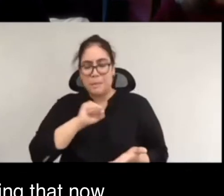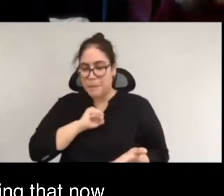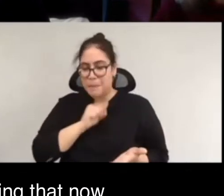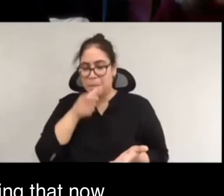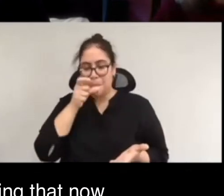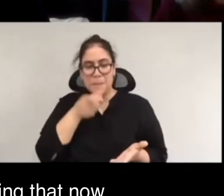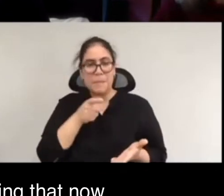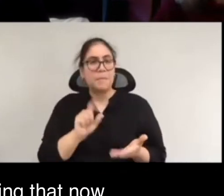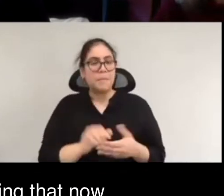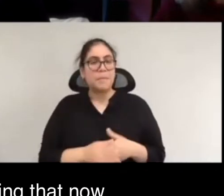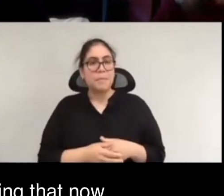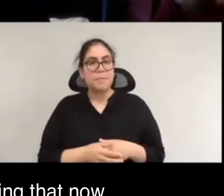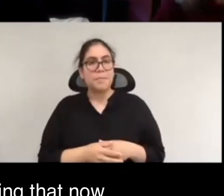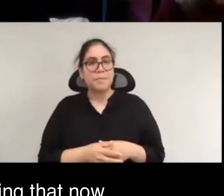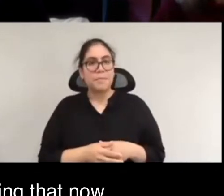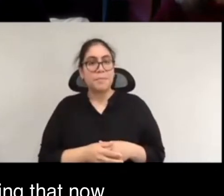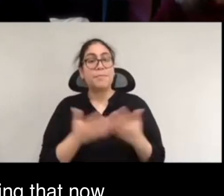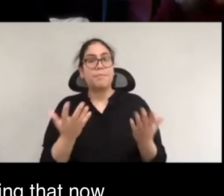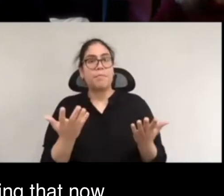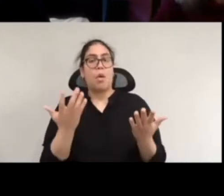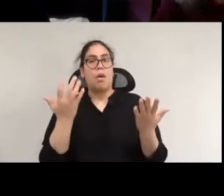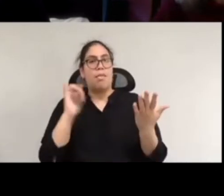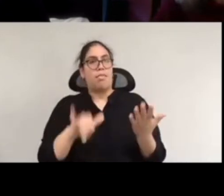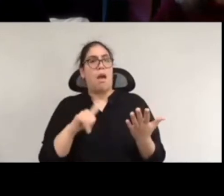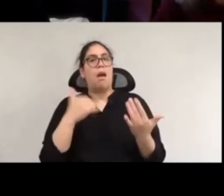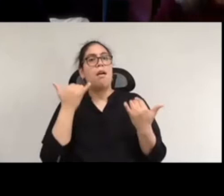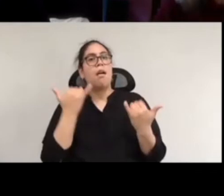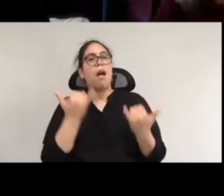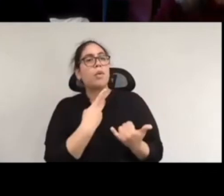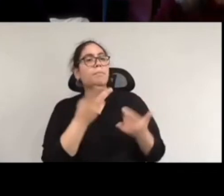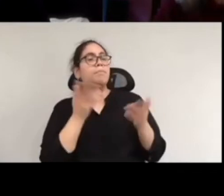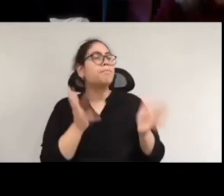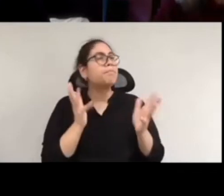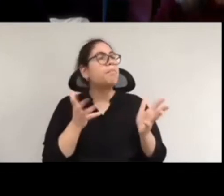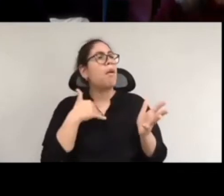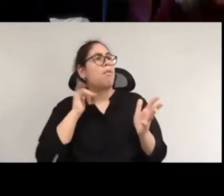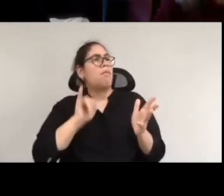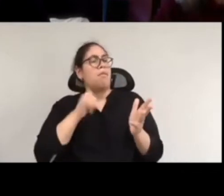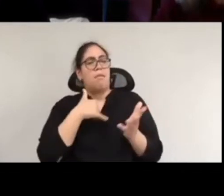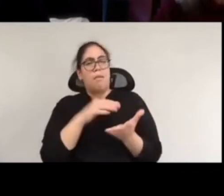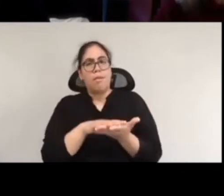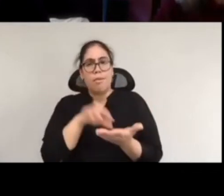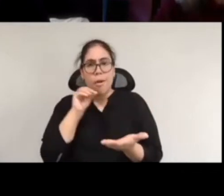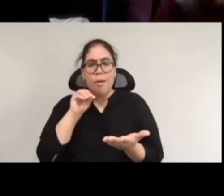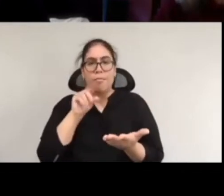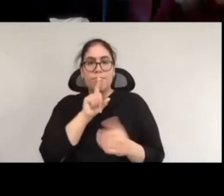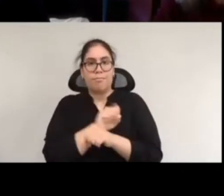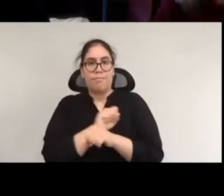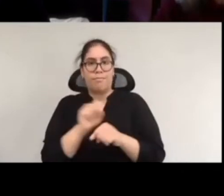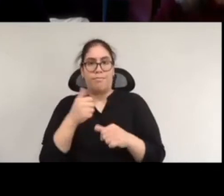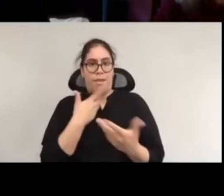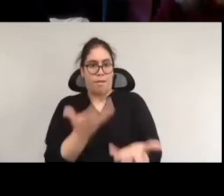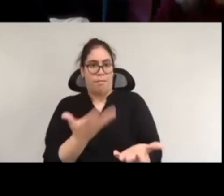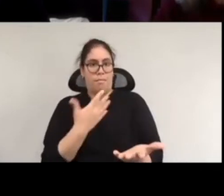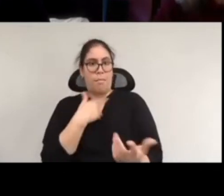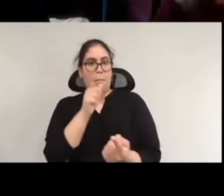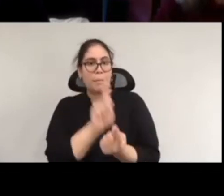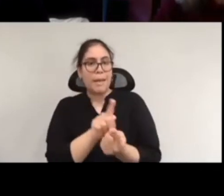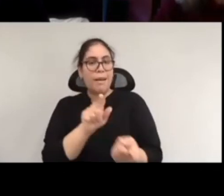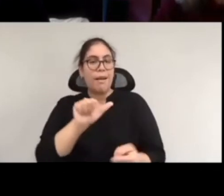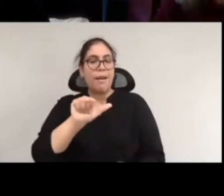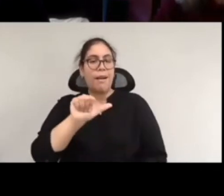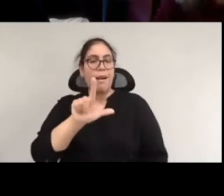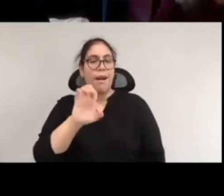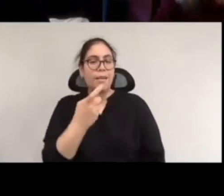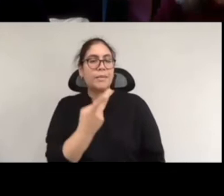something that now that I've learned about it, and I've actually got to know Alex I was at a Film Independent event,